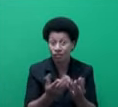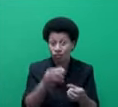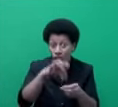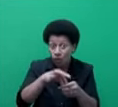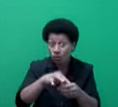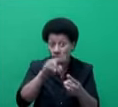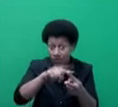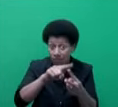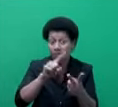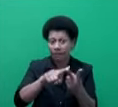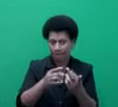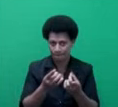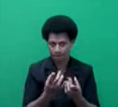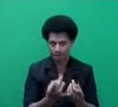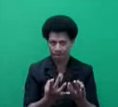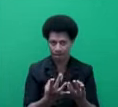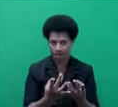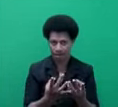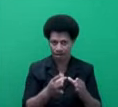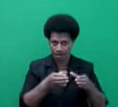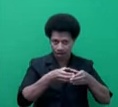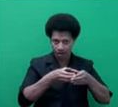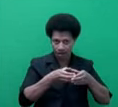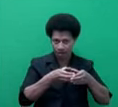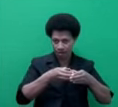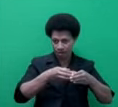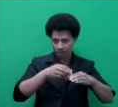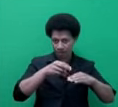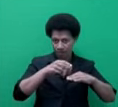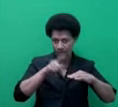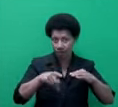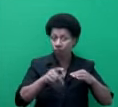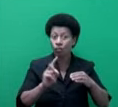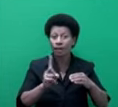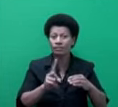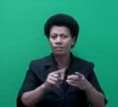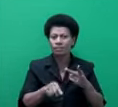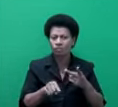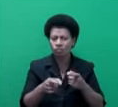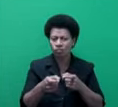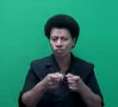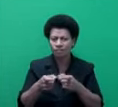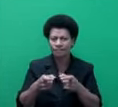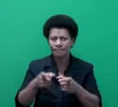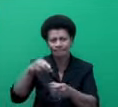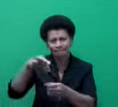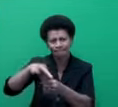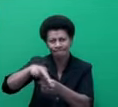to prepare itself. So we had to prepare ourselves to hold an election under a new electoral